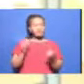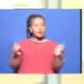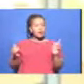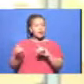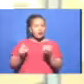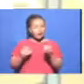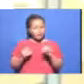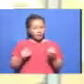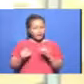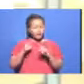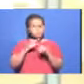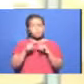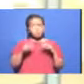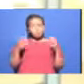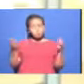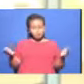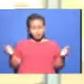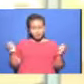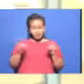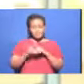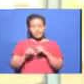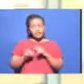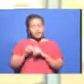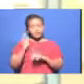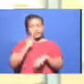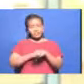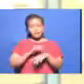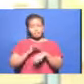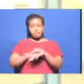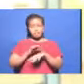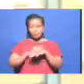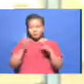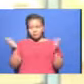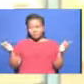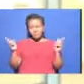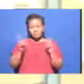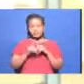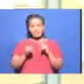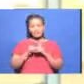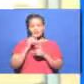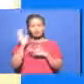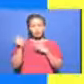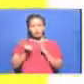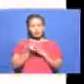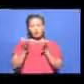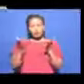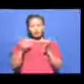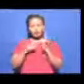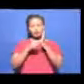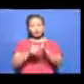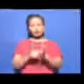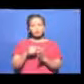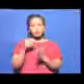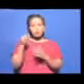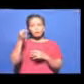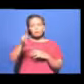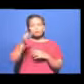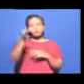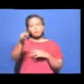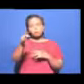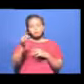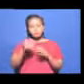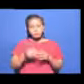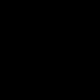rather as the necessary, undeniable embrace of our collective future.